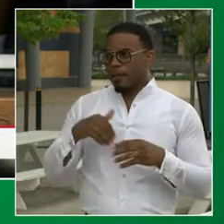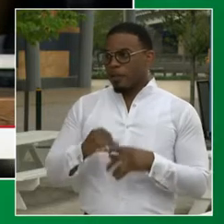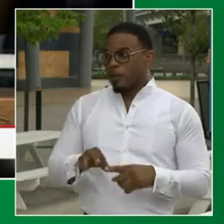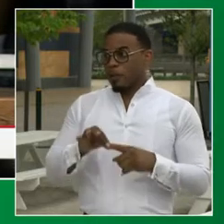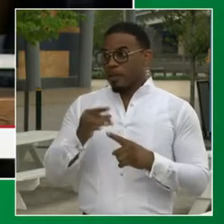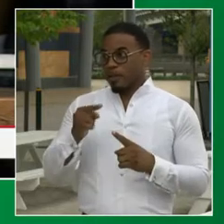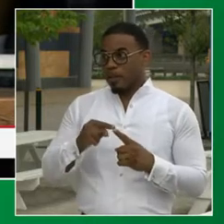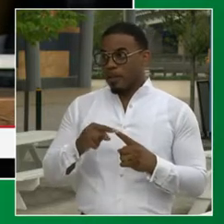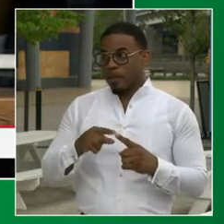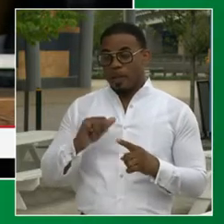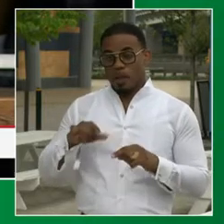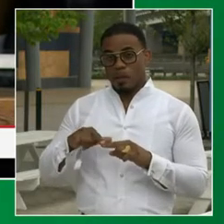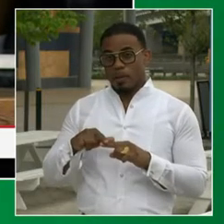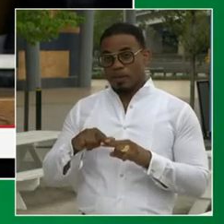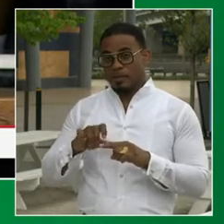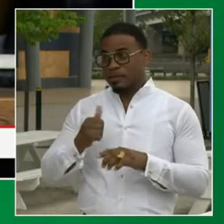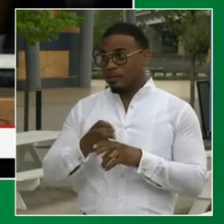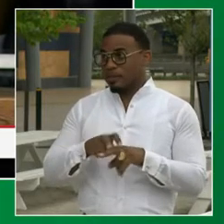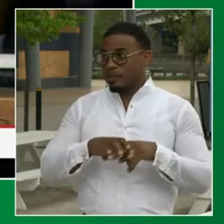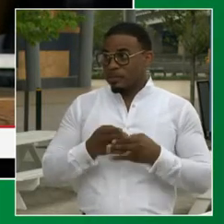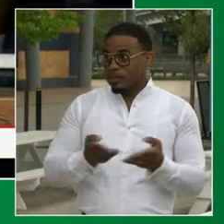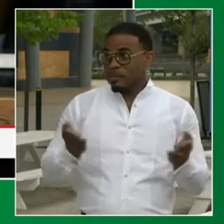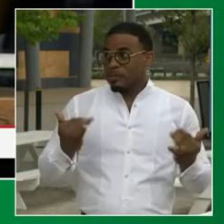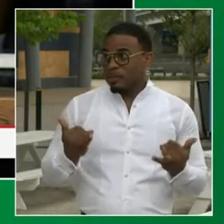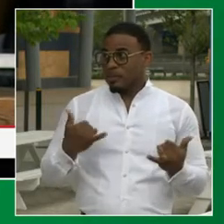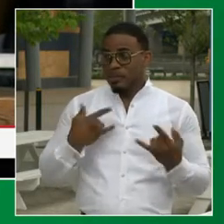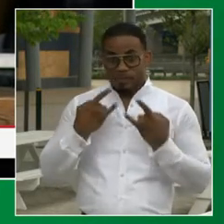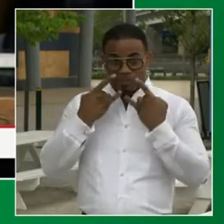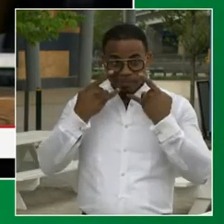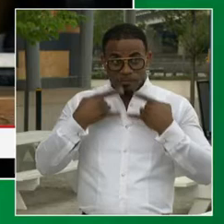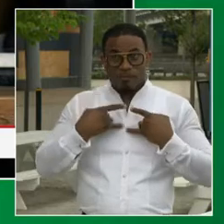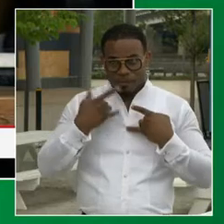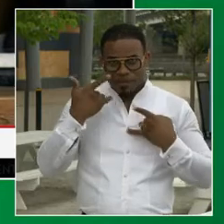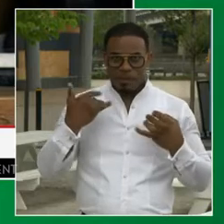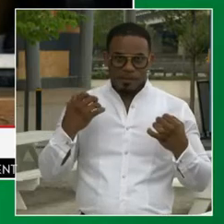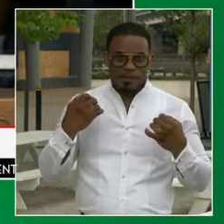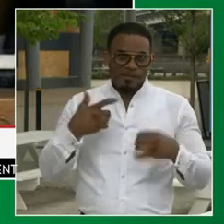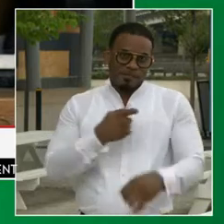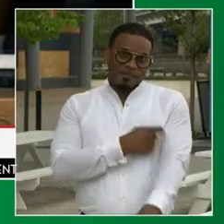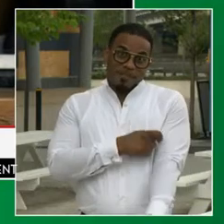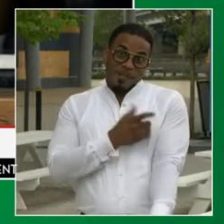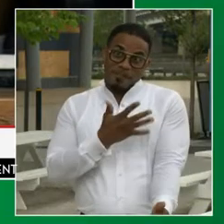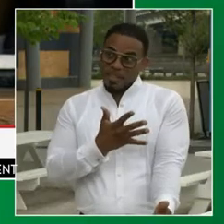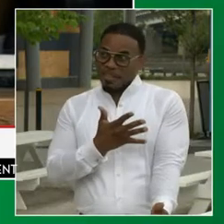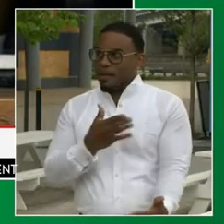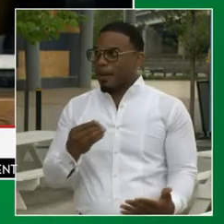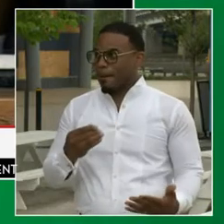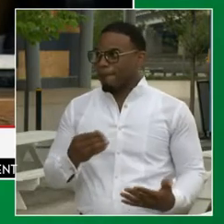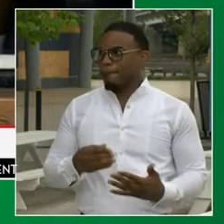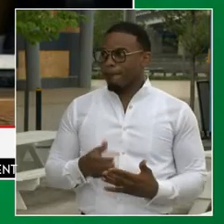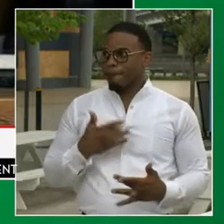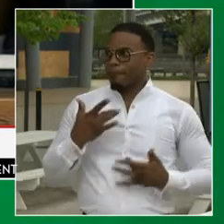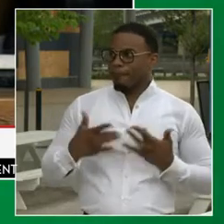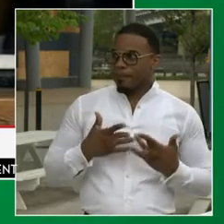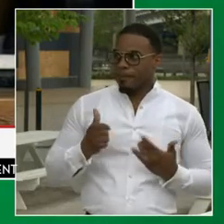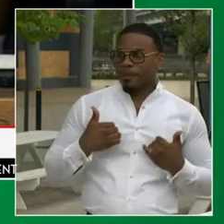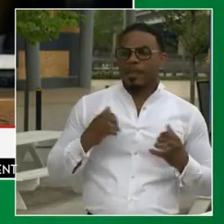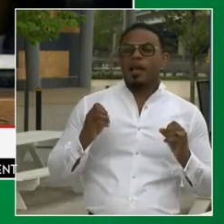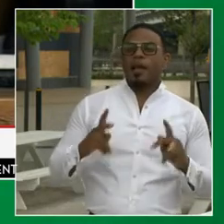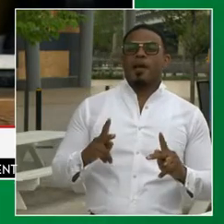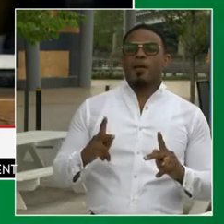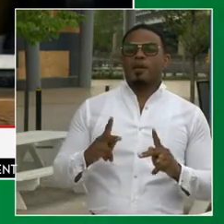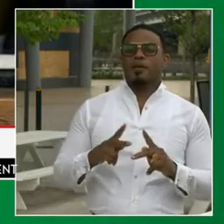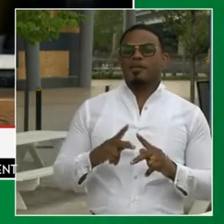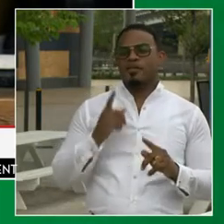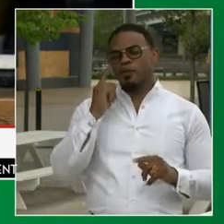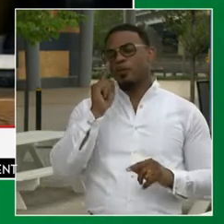unique one. As we sit out here today, we're maskless because we're vaccinated. And we're excited that we have an opportunity for